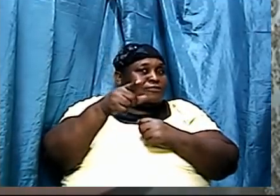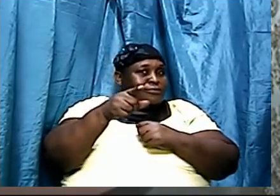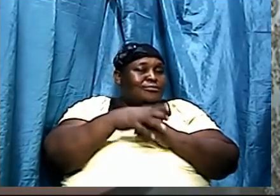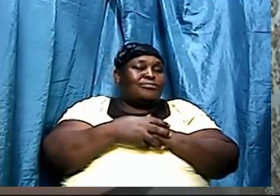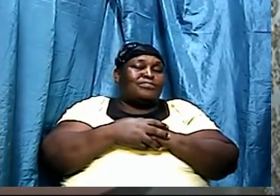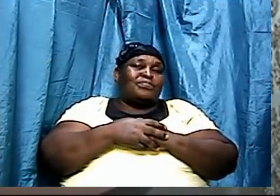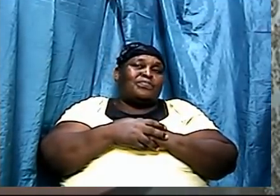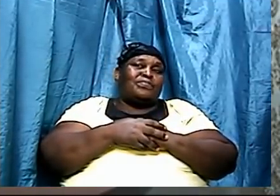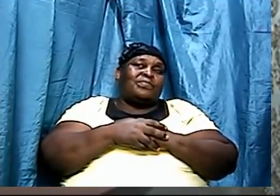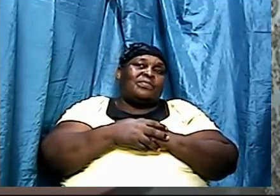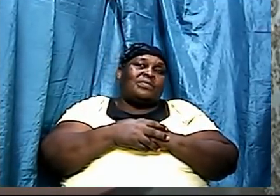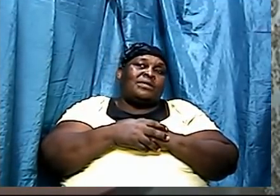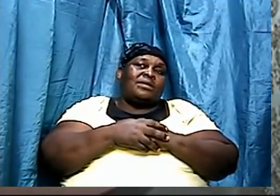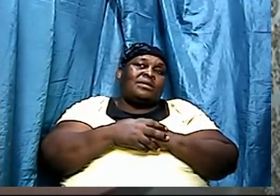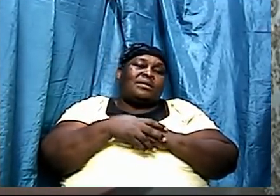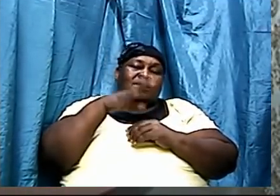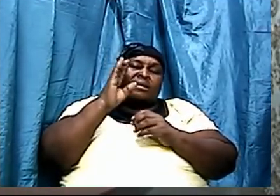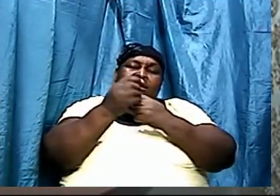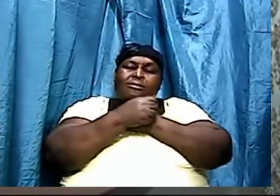that he would leave it up to chance